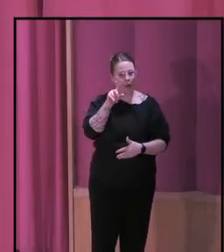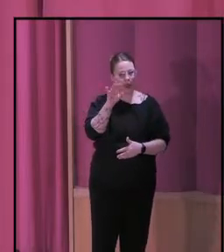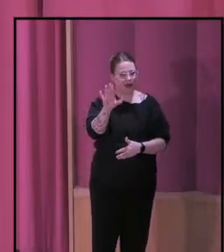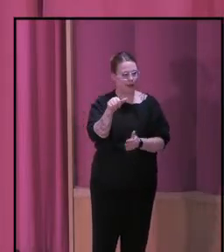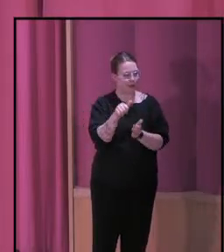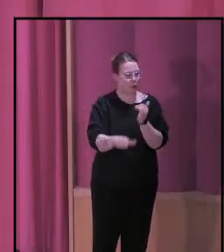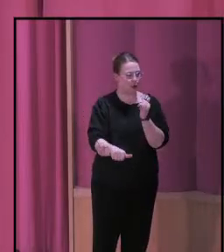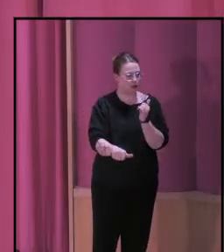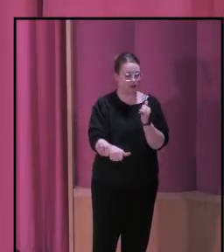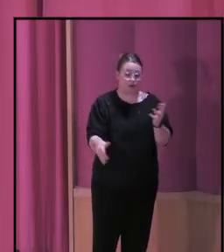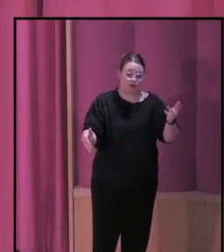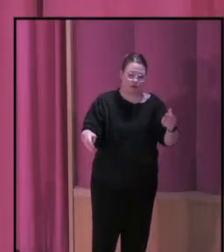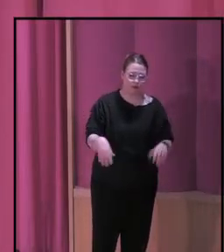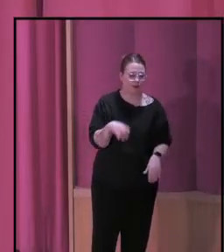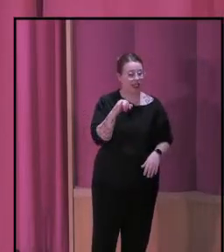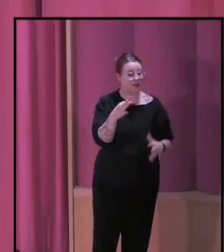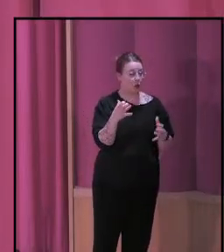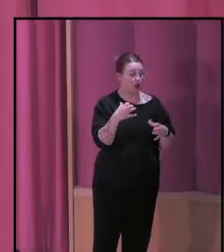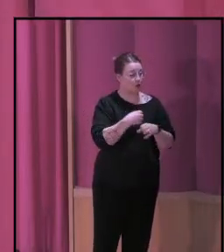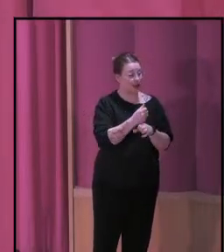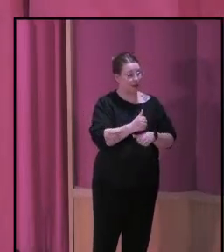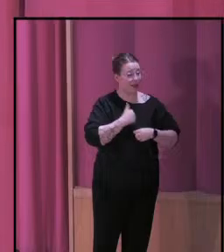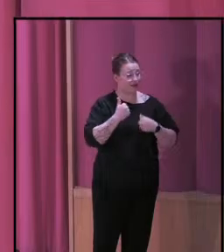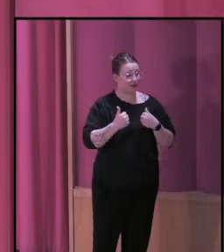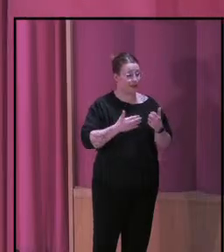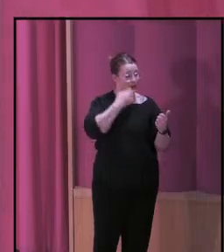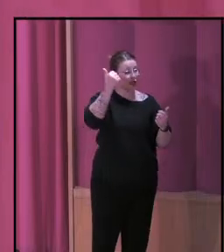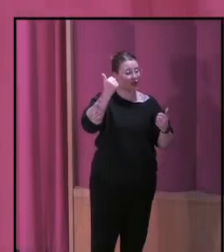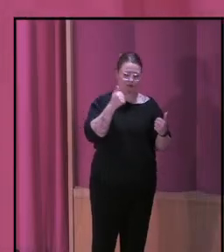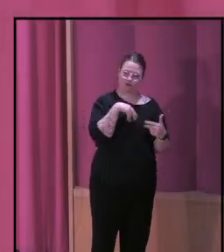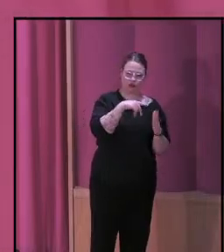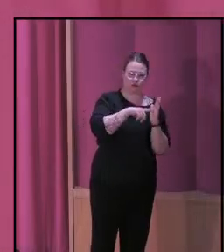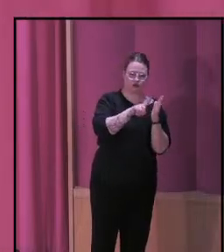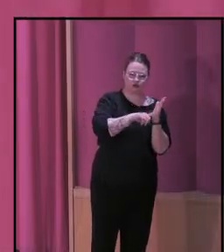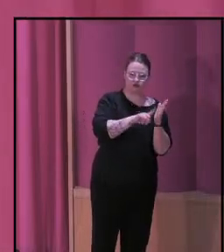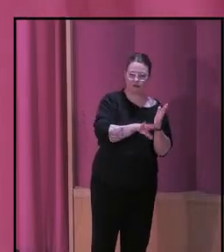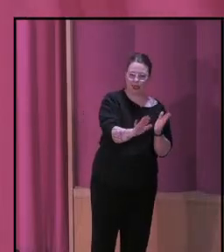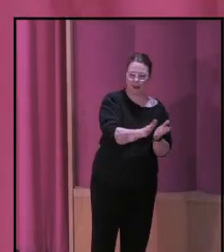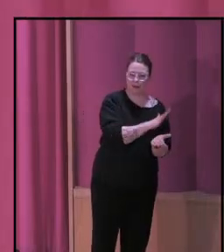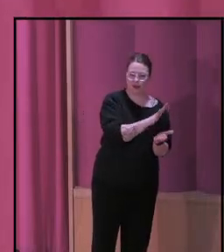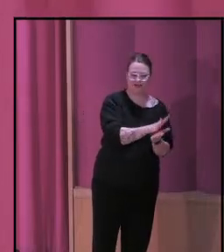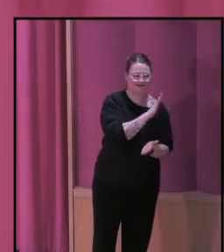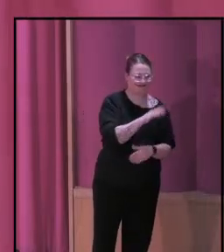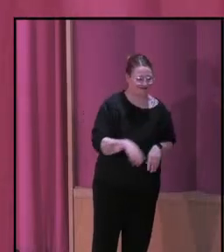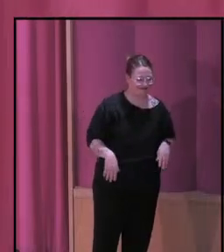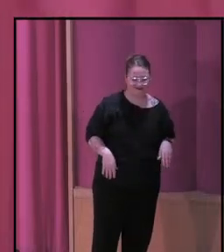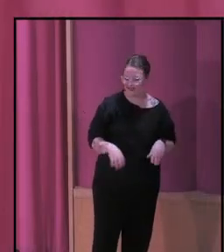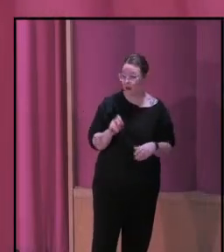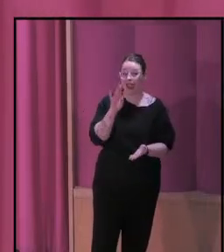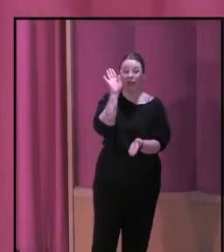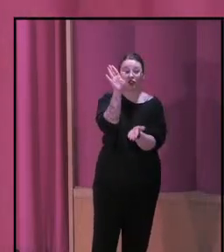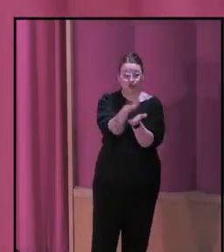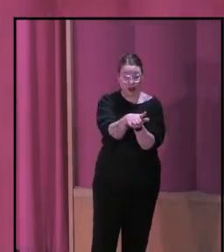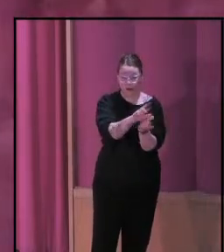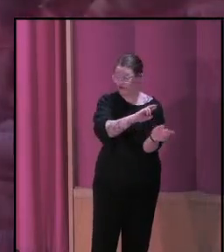better. Go look that up after the show. All right, wombat trap locked and loaded. Are you